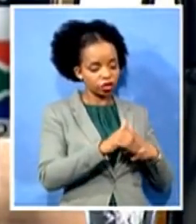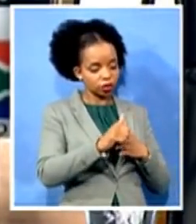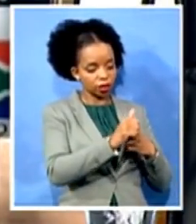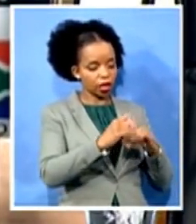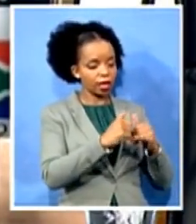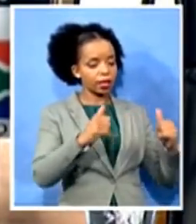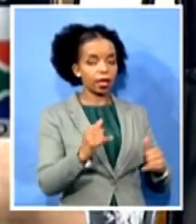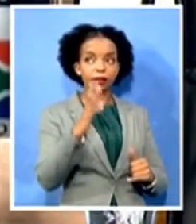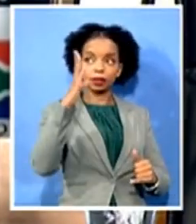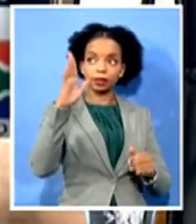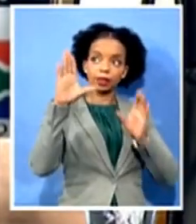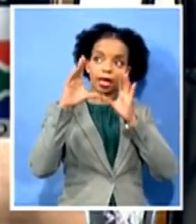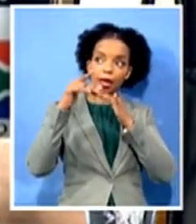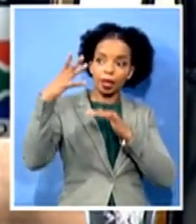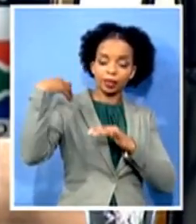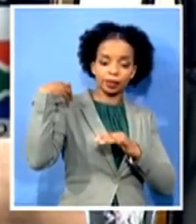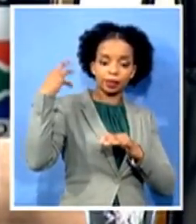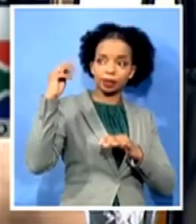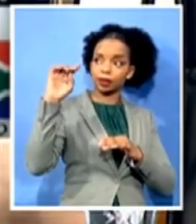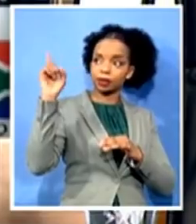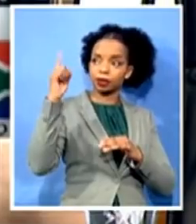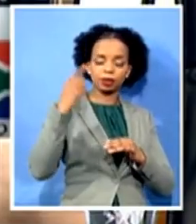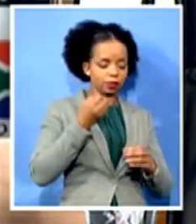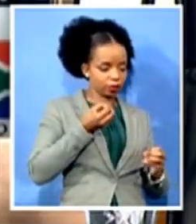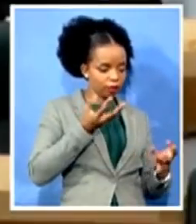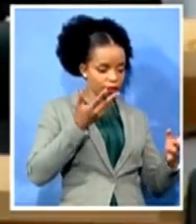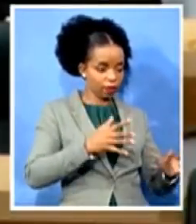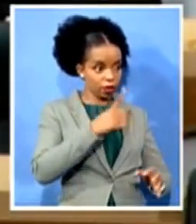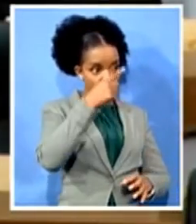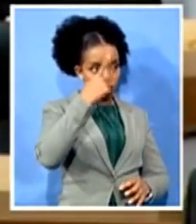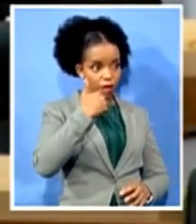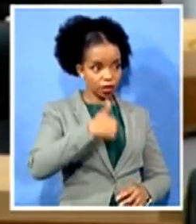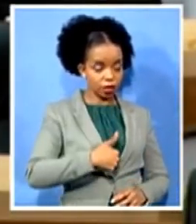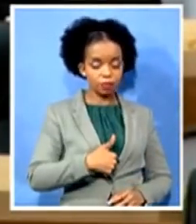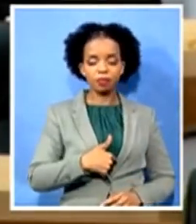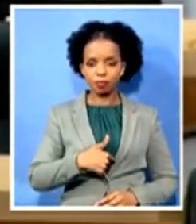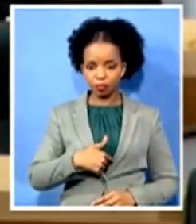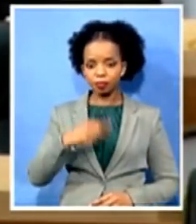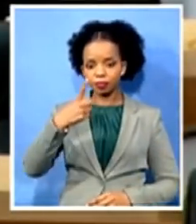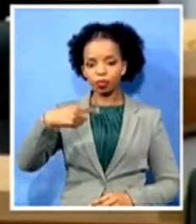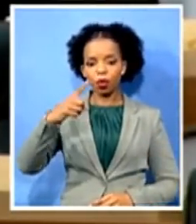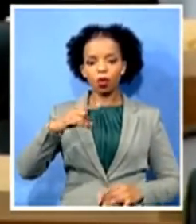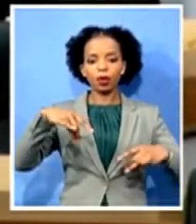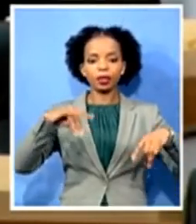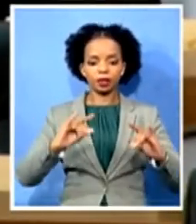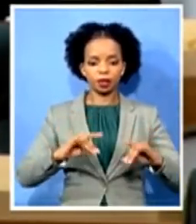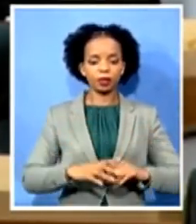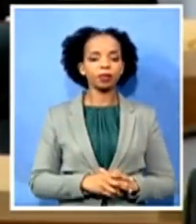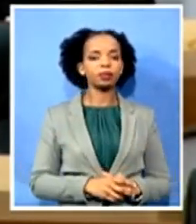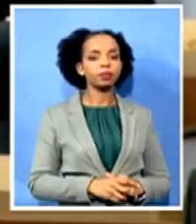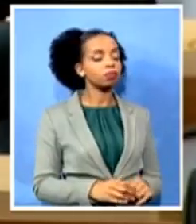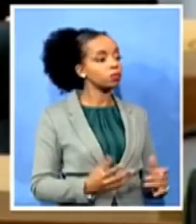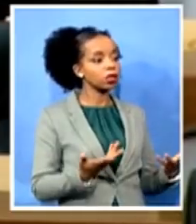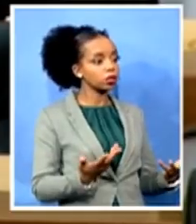No formal tender process, therefore, would precede the granting of a contract to any particular contractor on